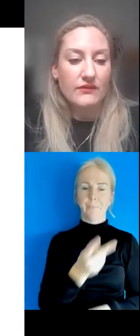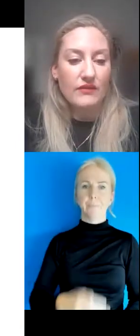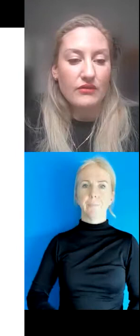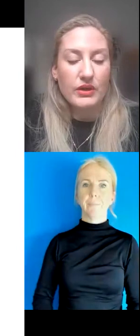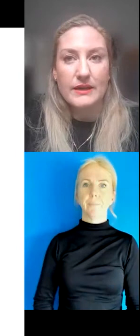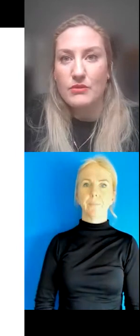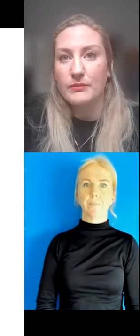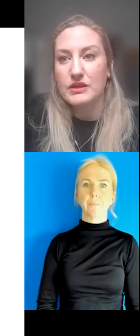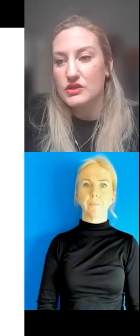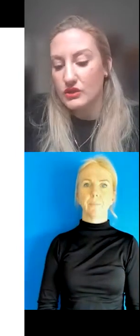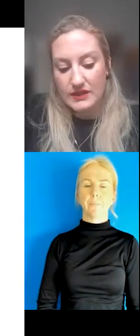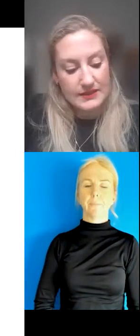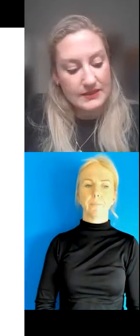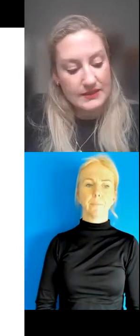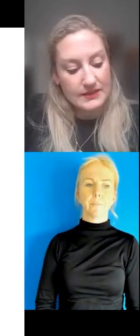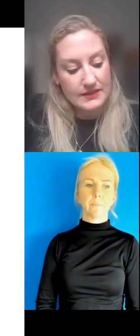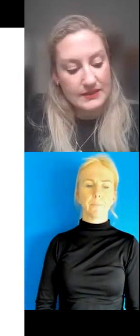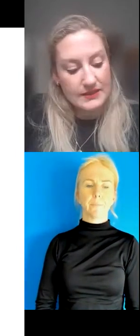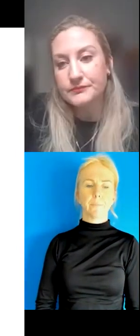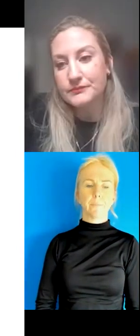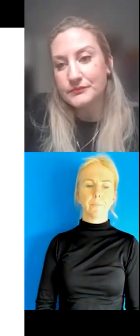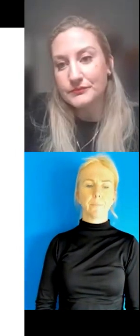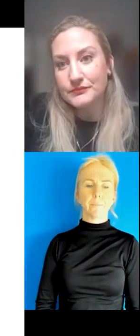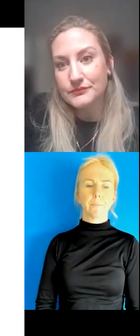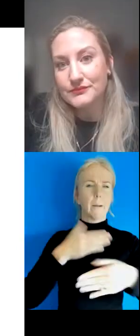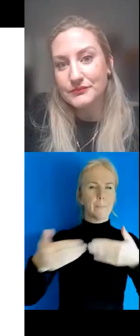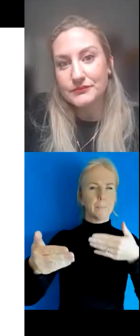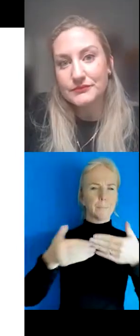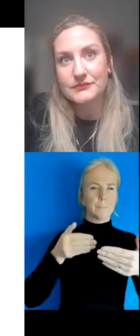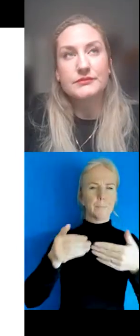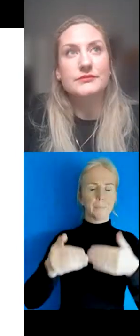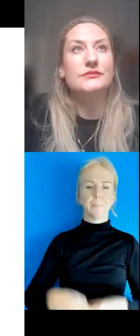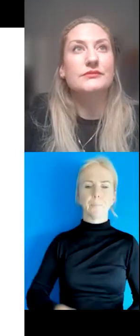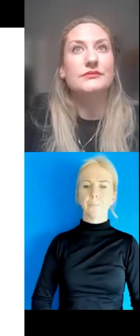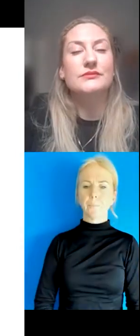I'll just give everybody a moment to do this.